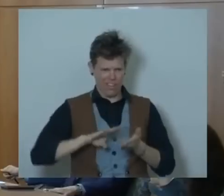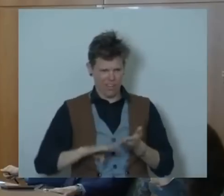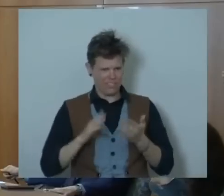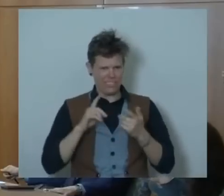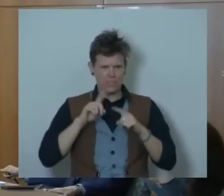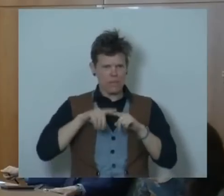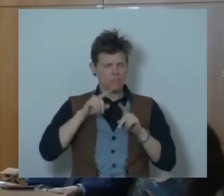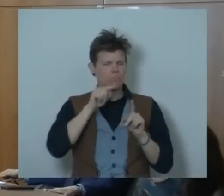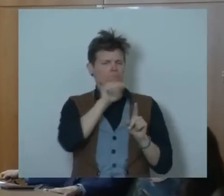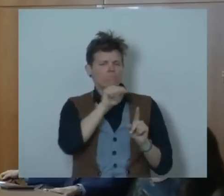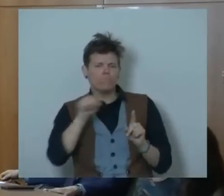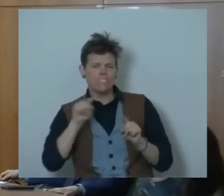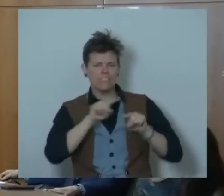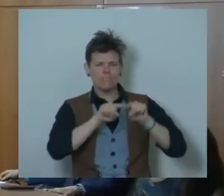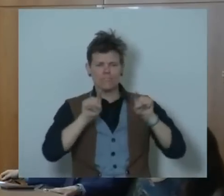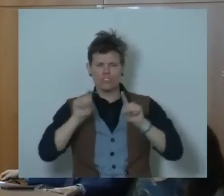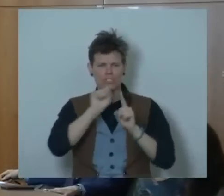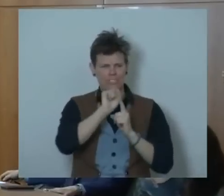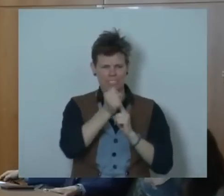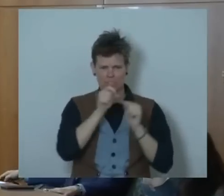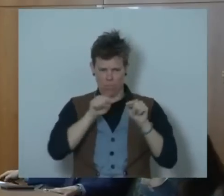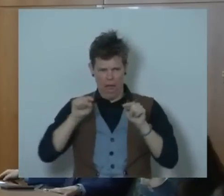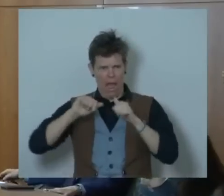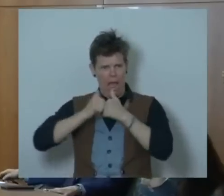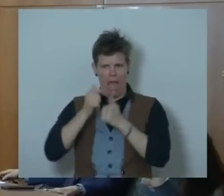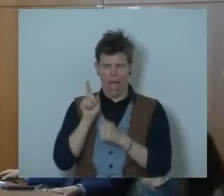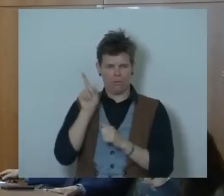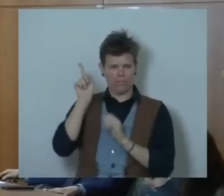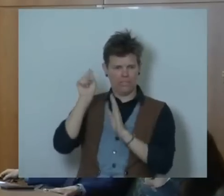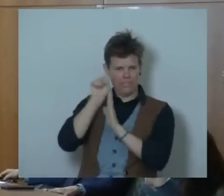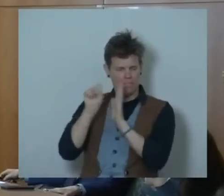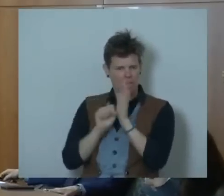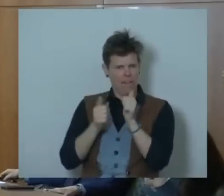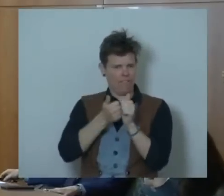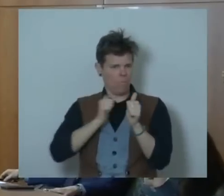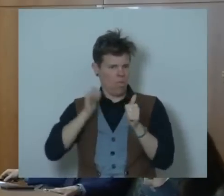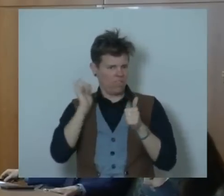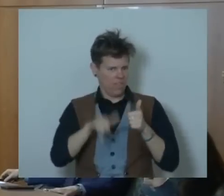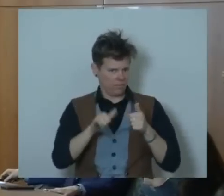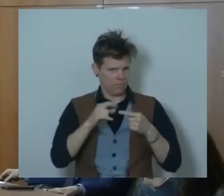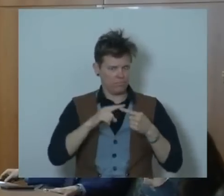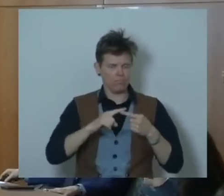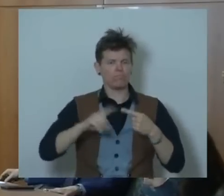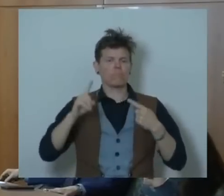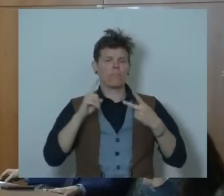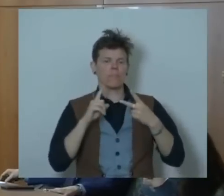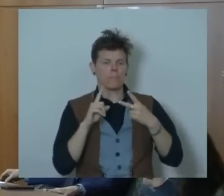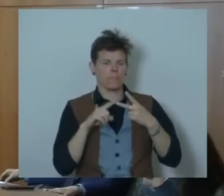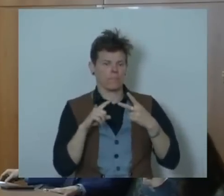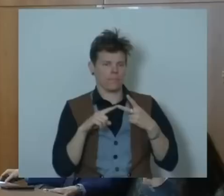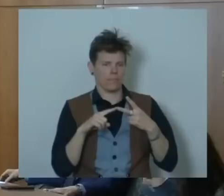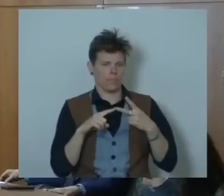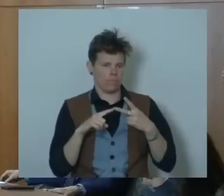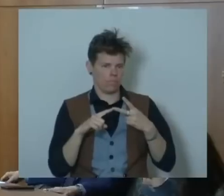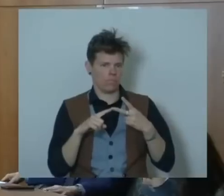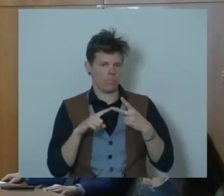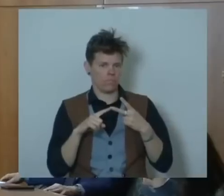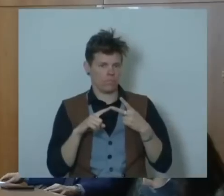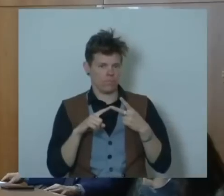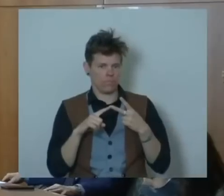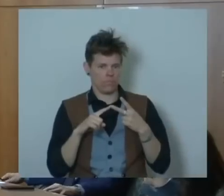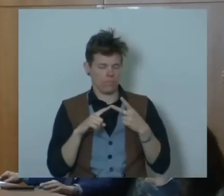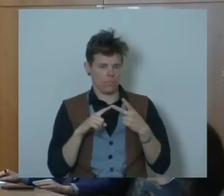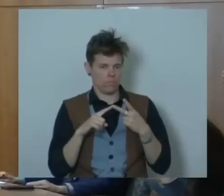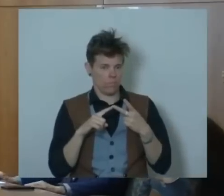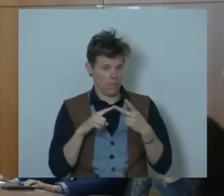is it that the state has been able to avoid this? And then secondly, I understand you are saying there is